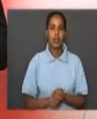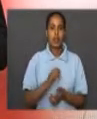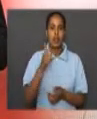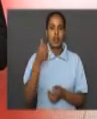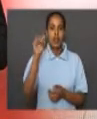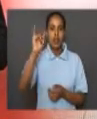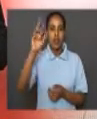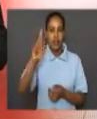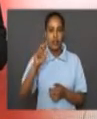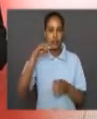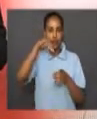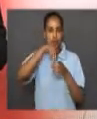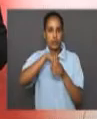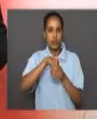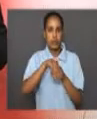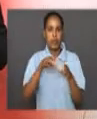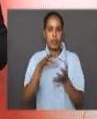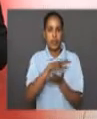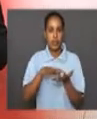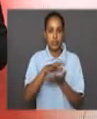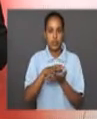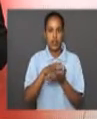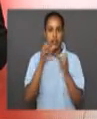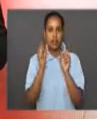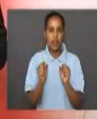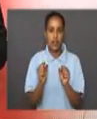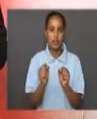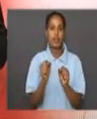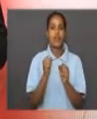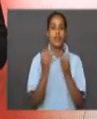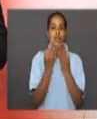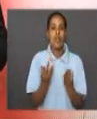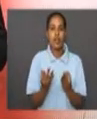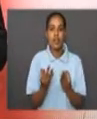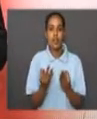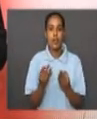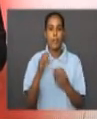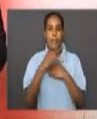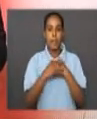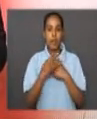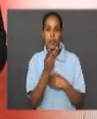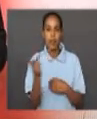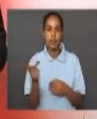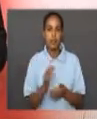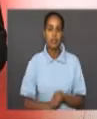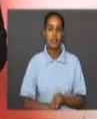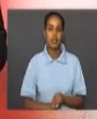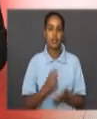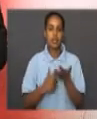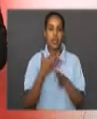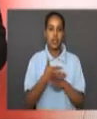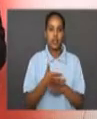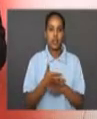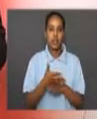Air that is blown into the mixture causes tiny bubbles to form on the mineral particles.